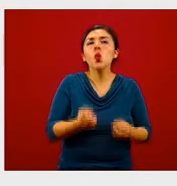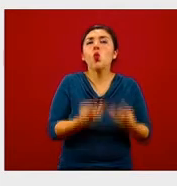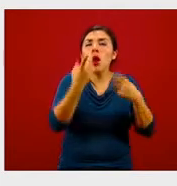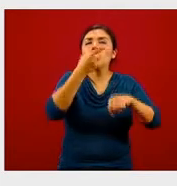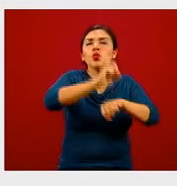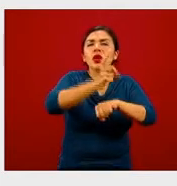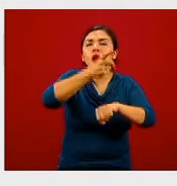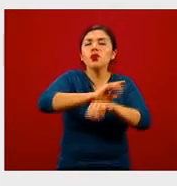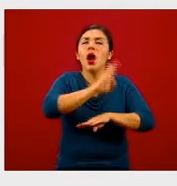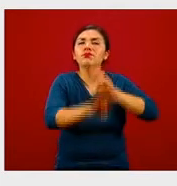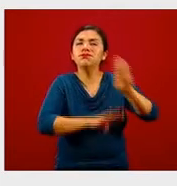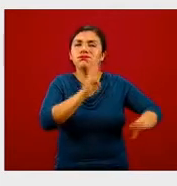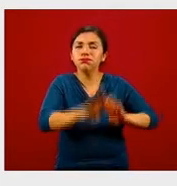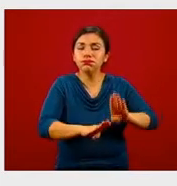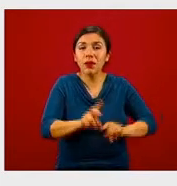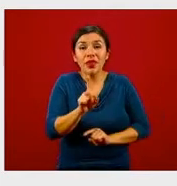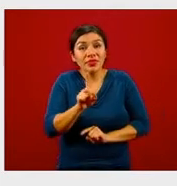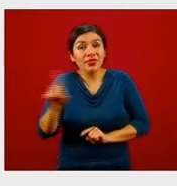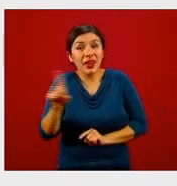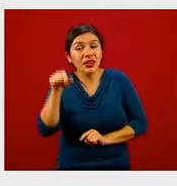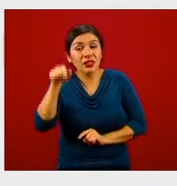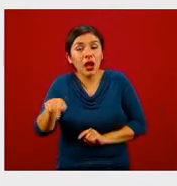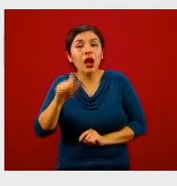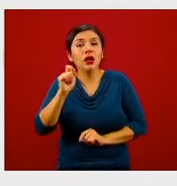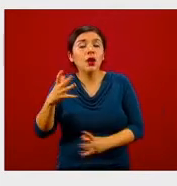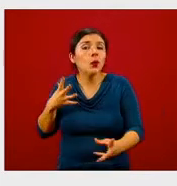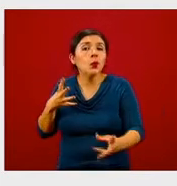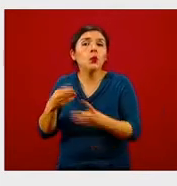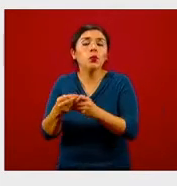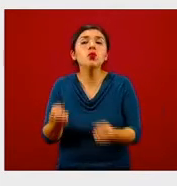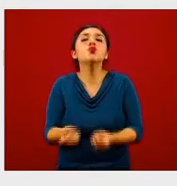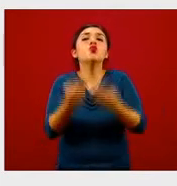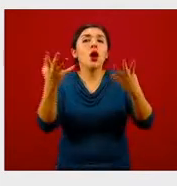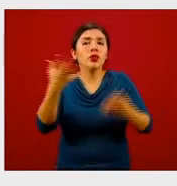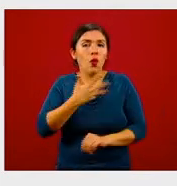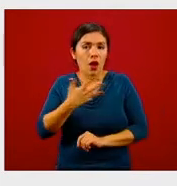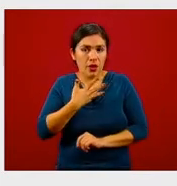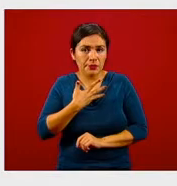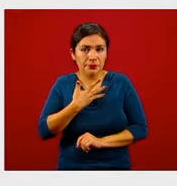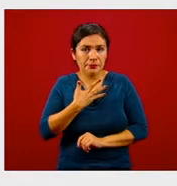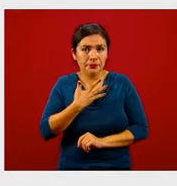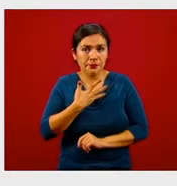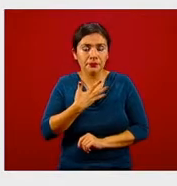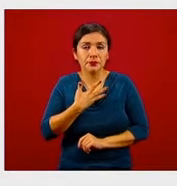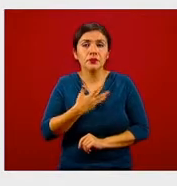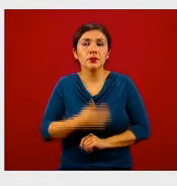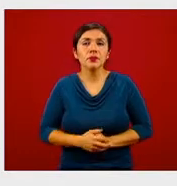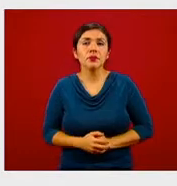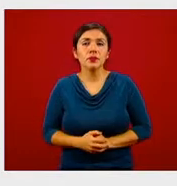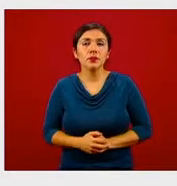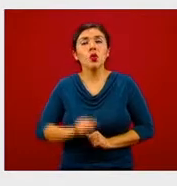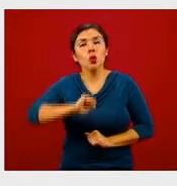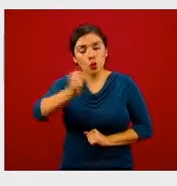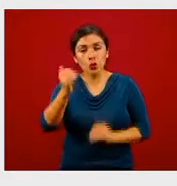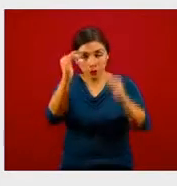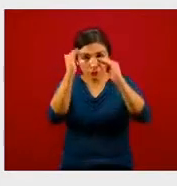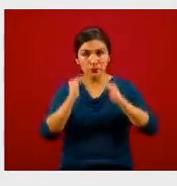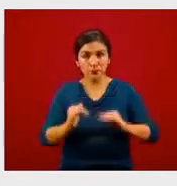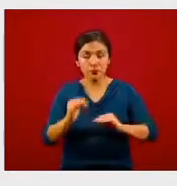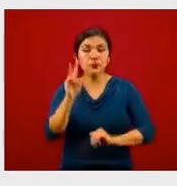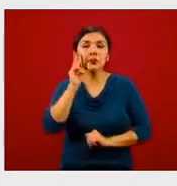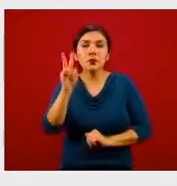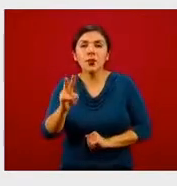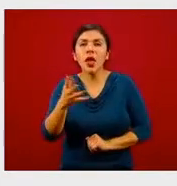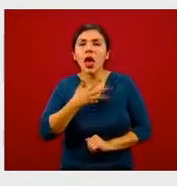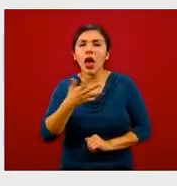And this is cumulative, and that's important to note because the graph on the left is how many cases occur